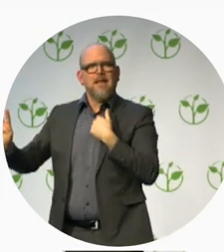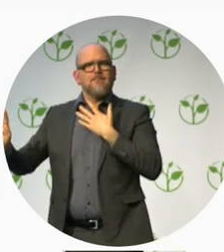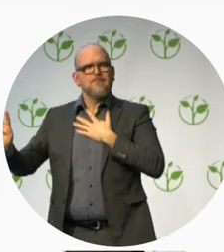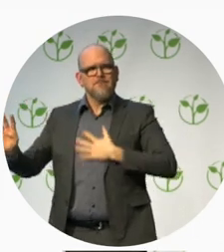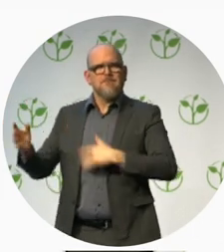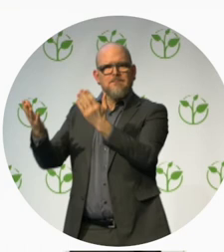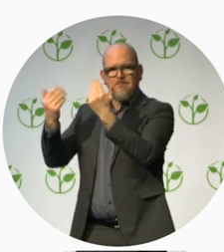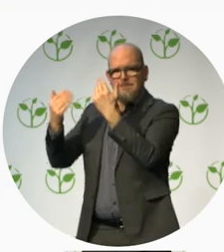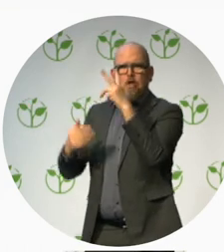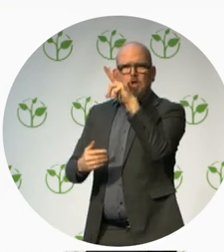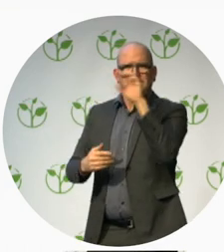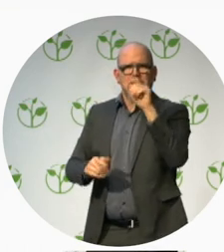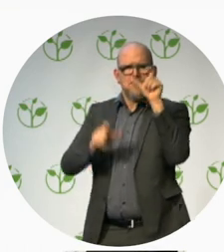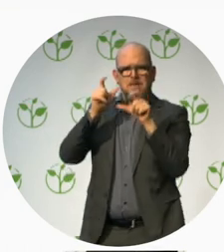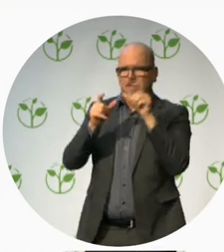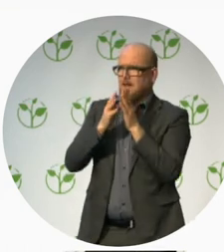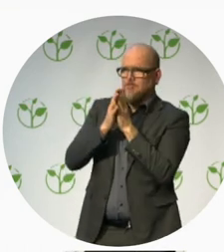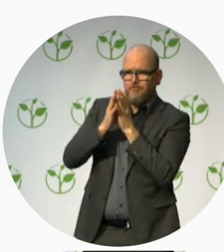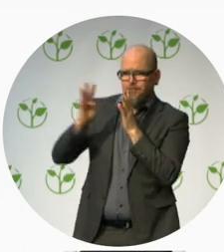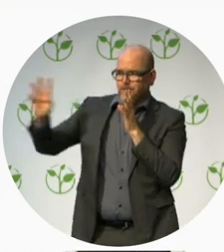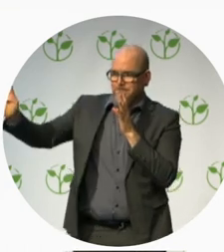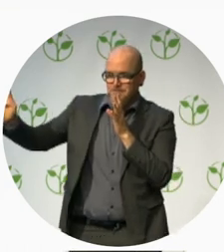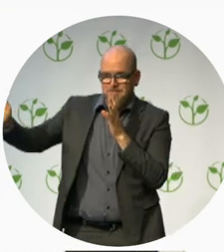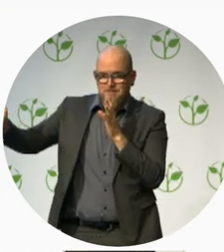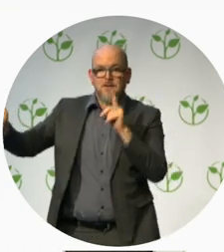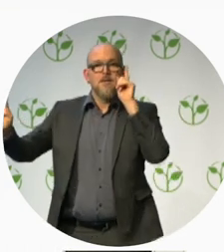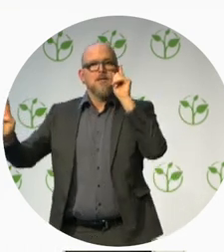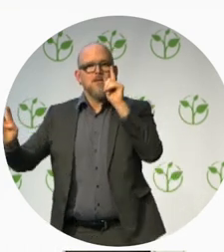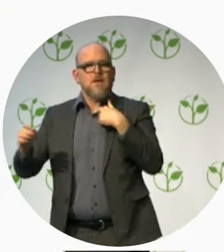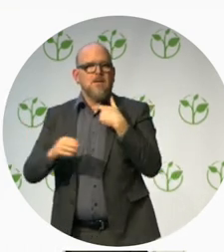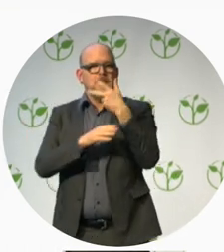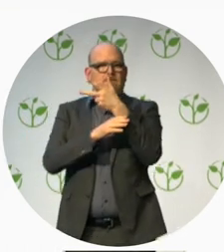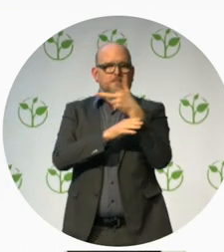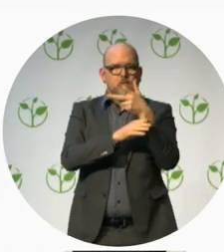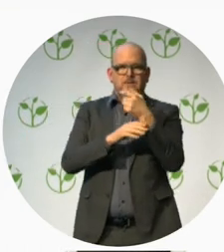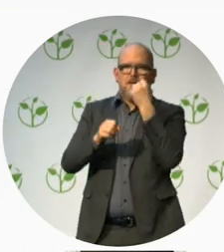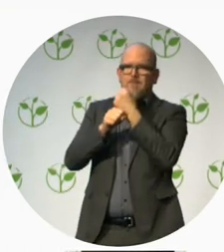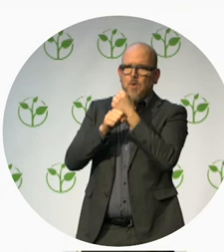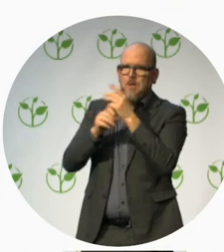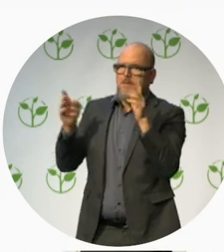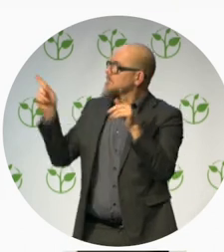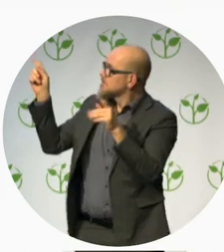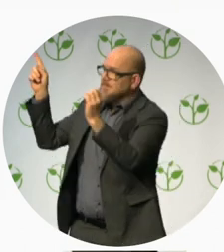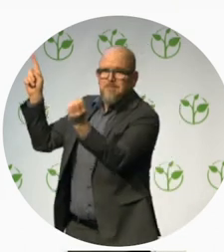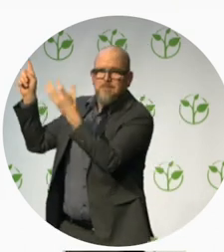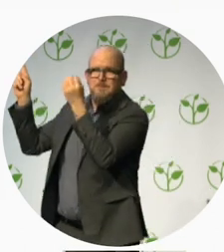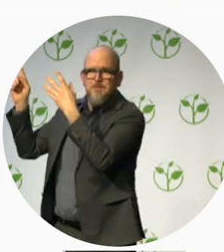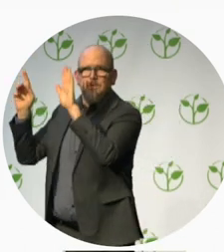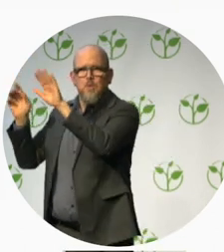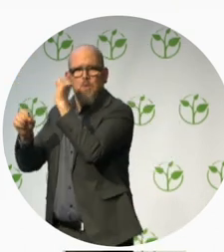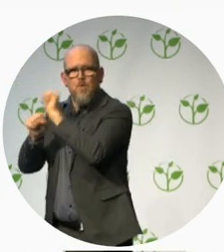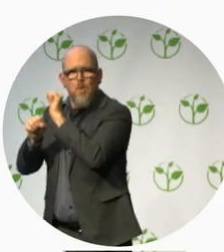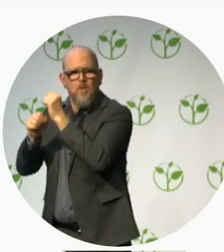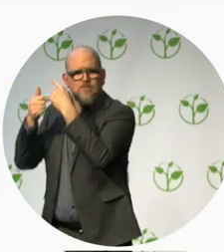their certificate by Martin. There will be a video of their work showing up behind on the screen, and there will be a